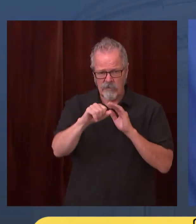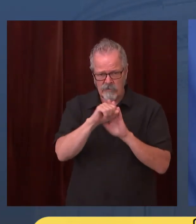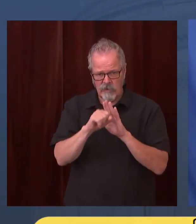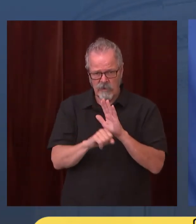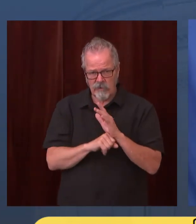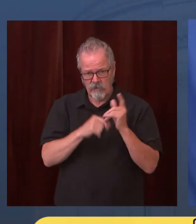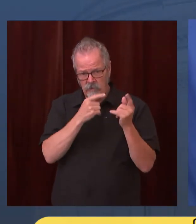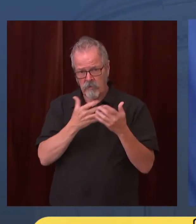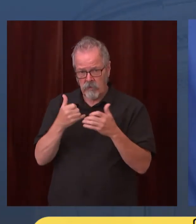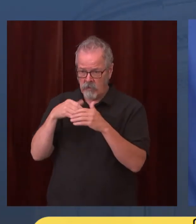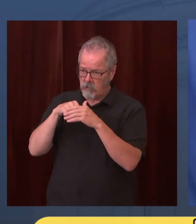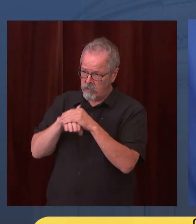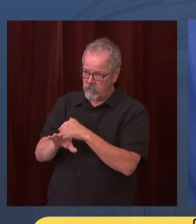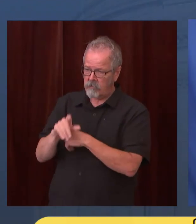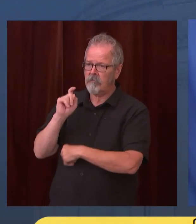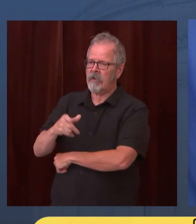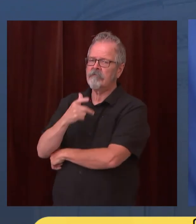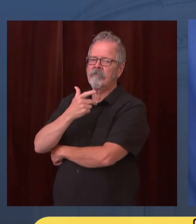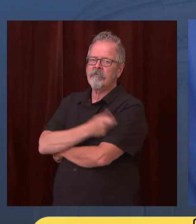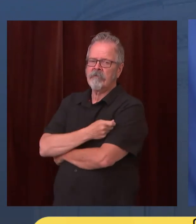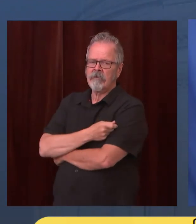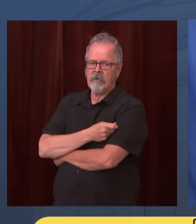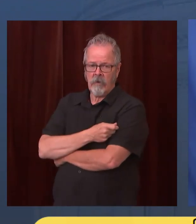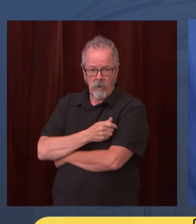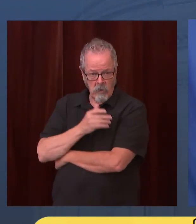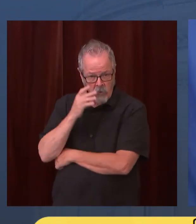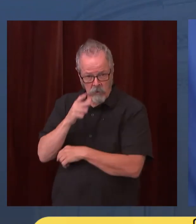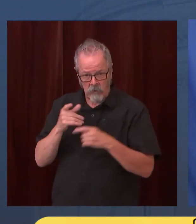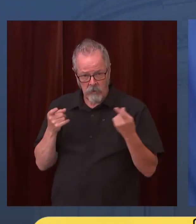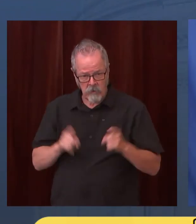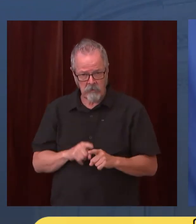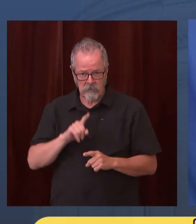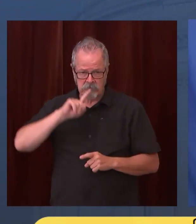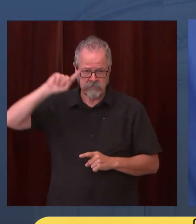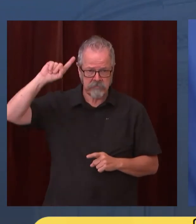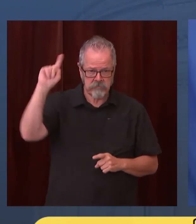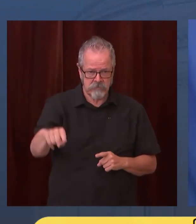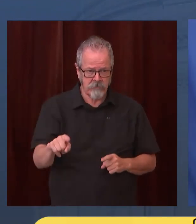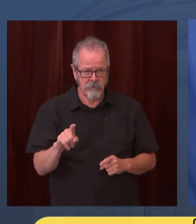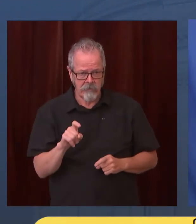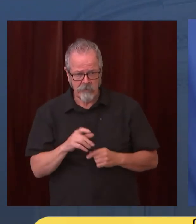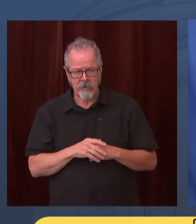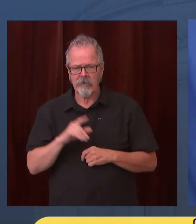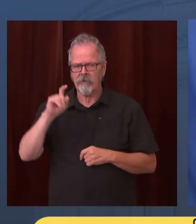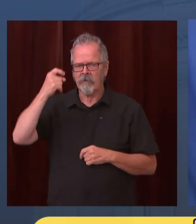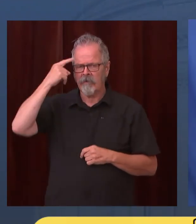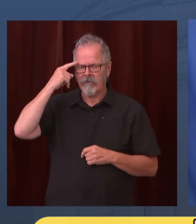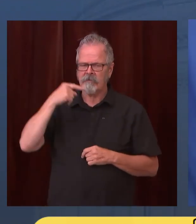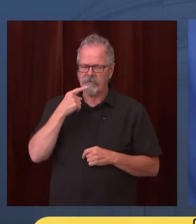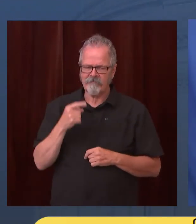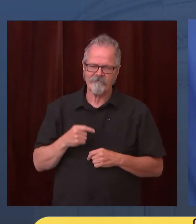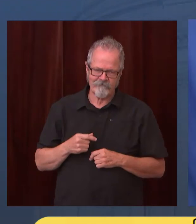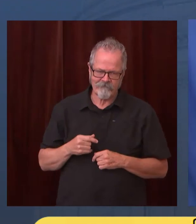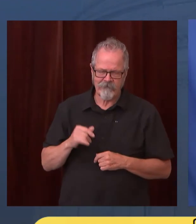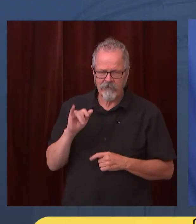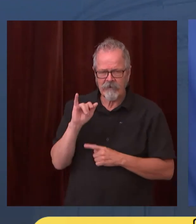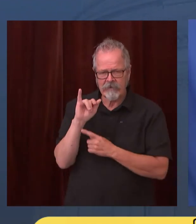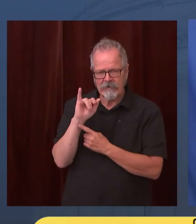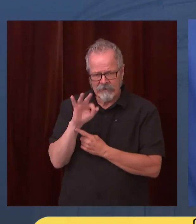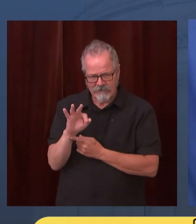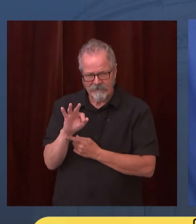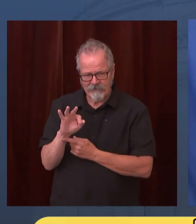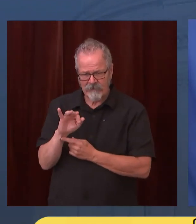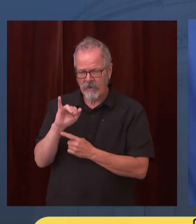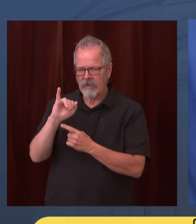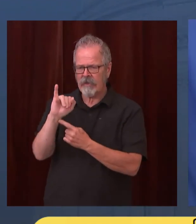it, where we saw the infection rate, the hospitalization rate continue to go up, and we thought we had a way of